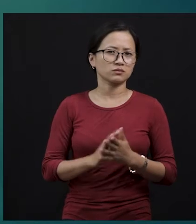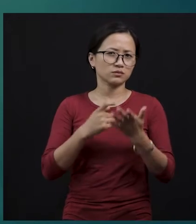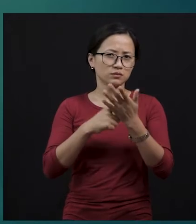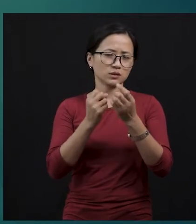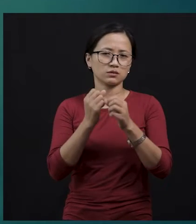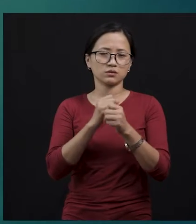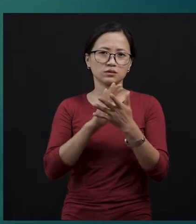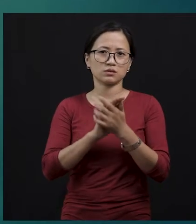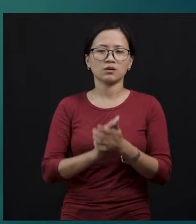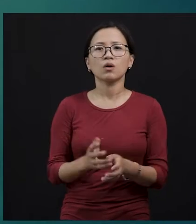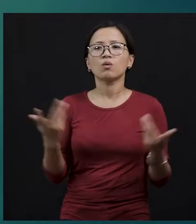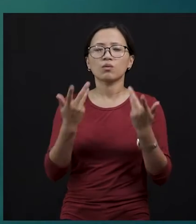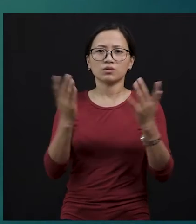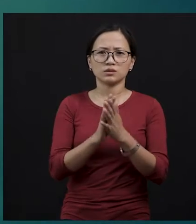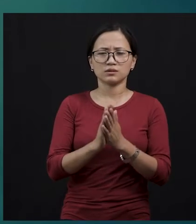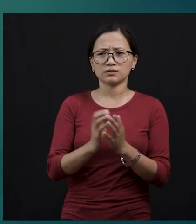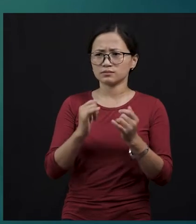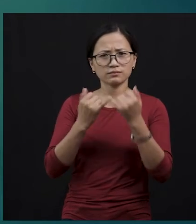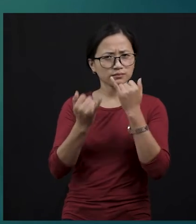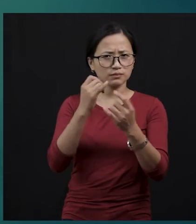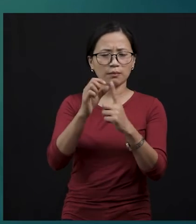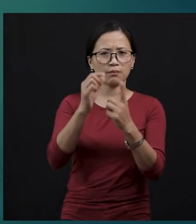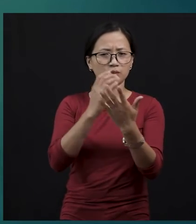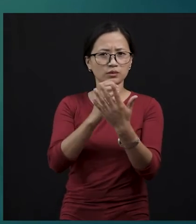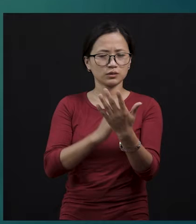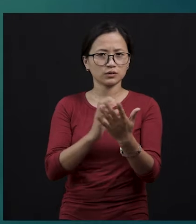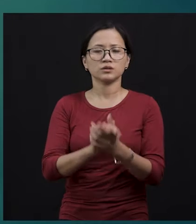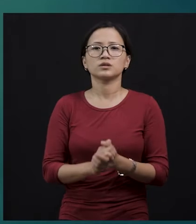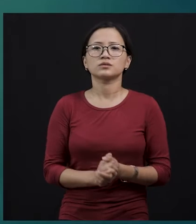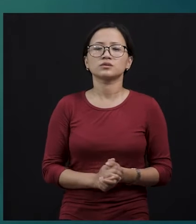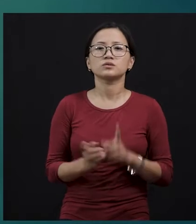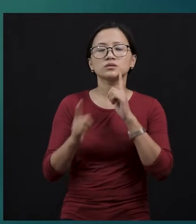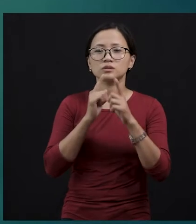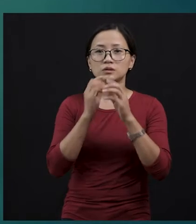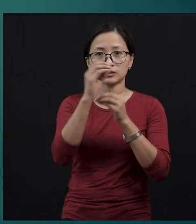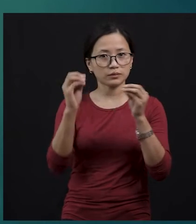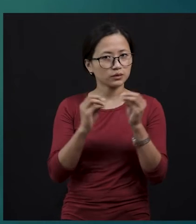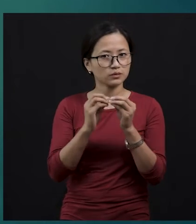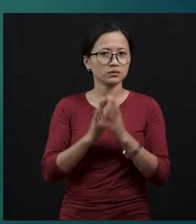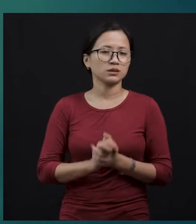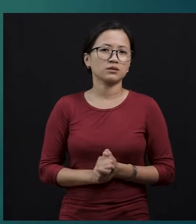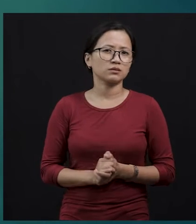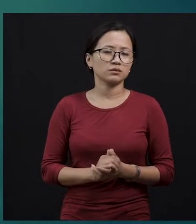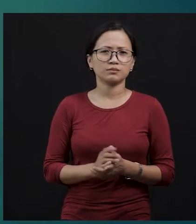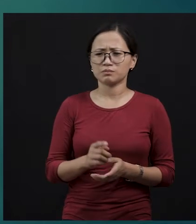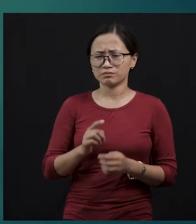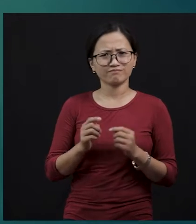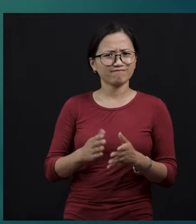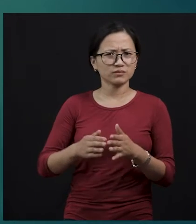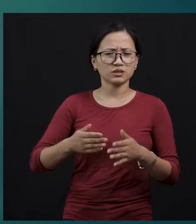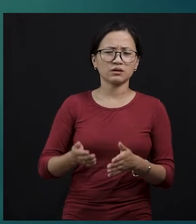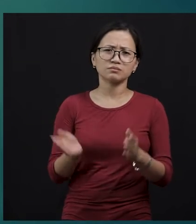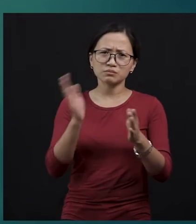of what the poem is going to talk about, but unless your teacher explains it to you, I know it becomes difficult, right? It